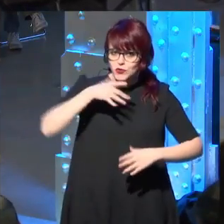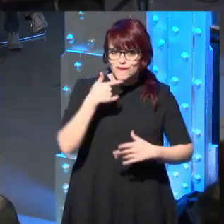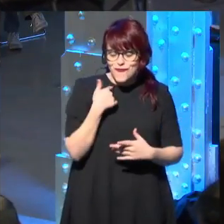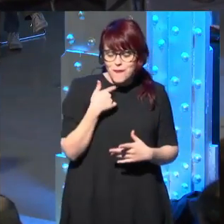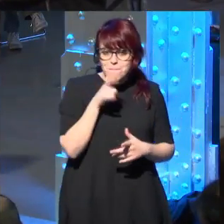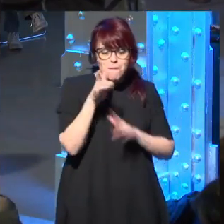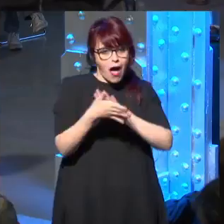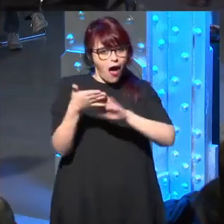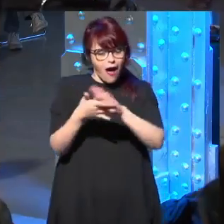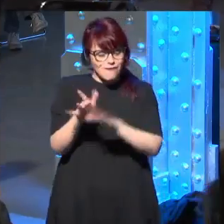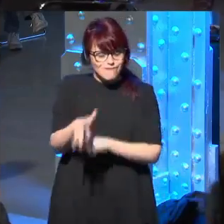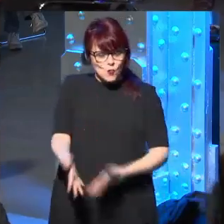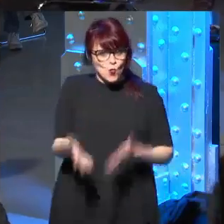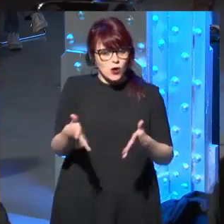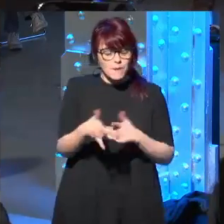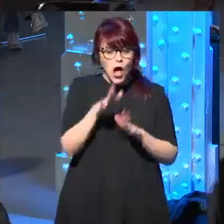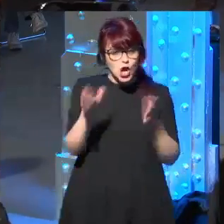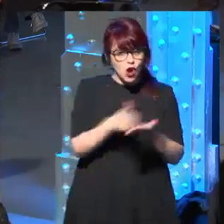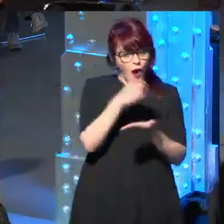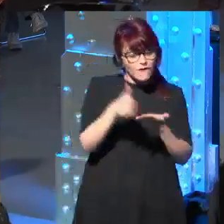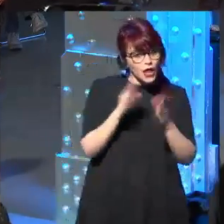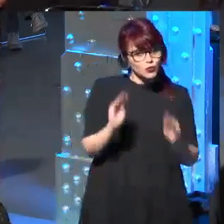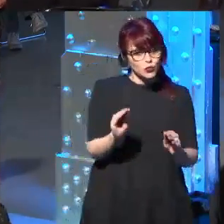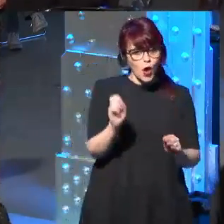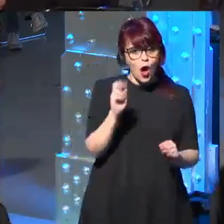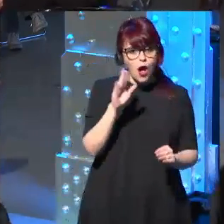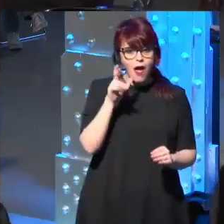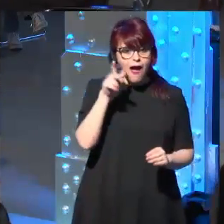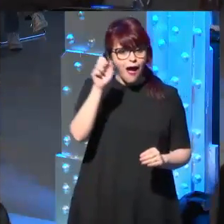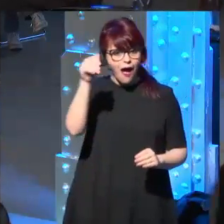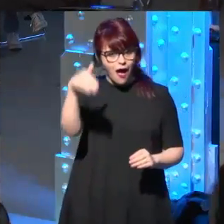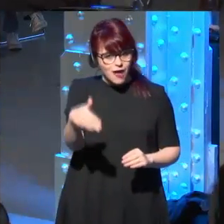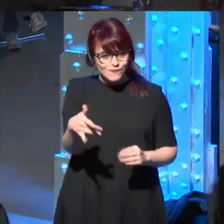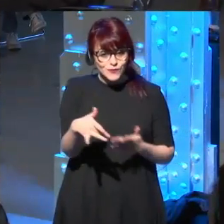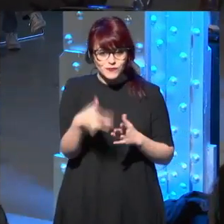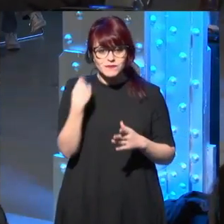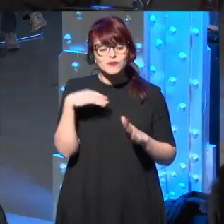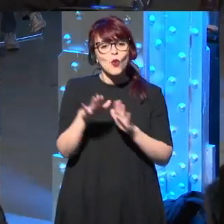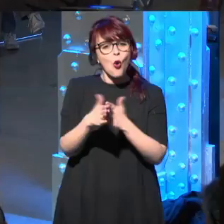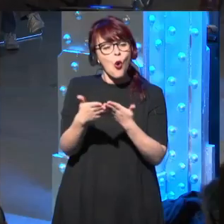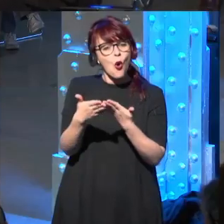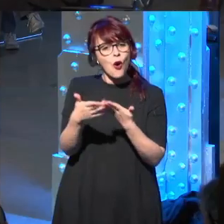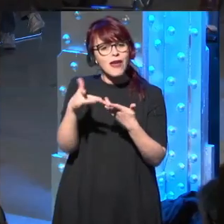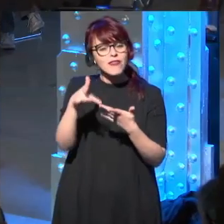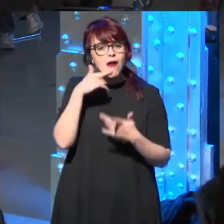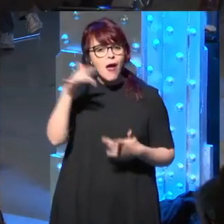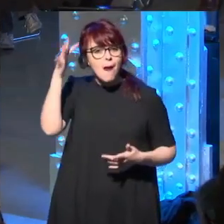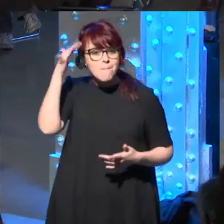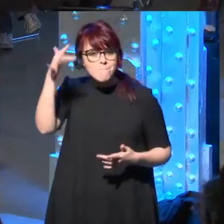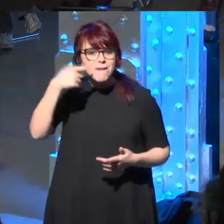Esta novela. This novel, Orhan, contains